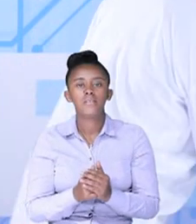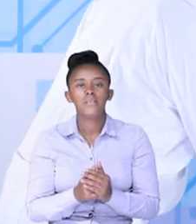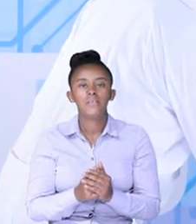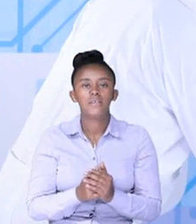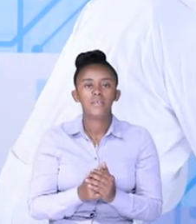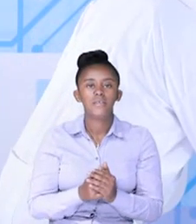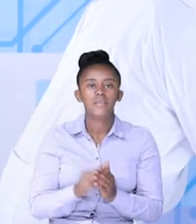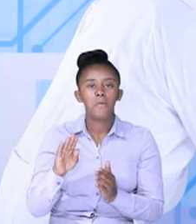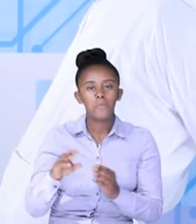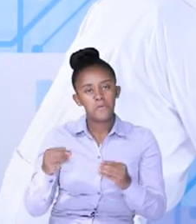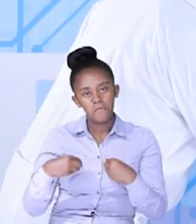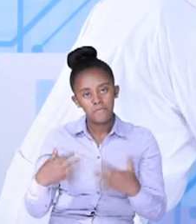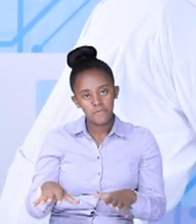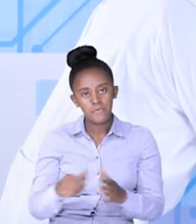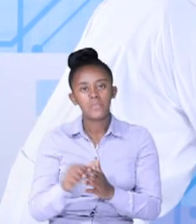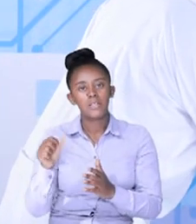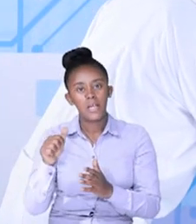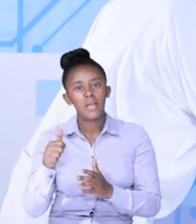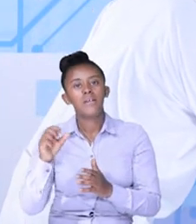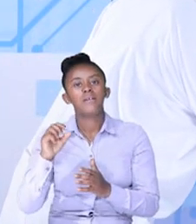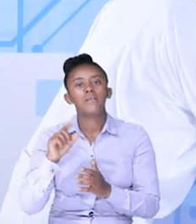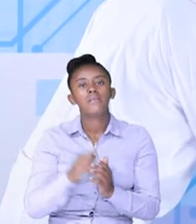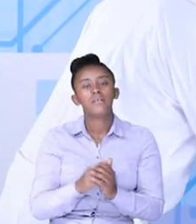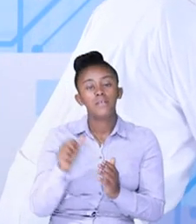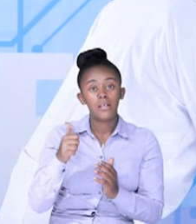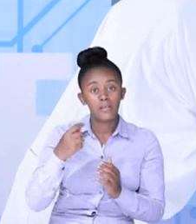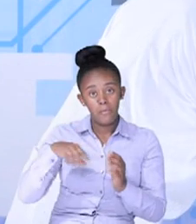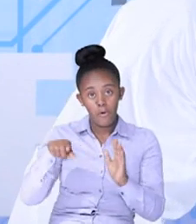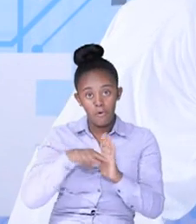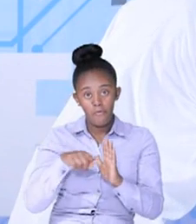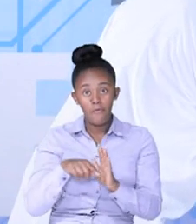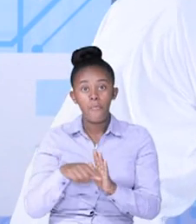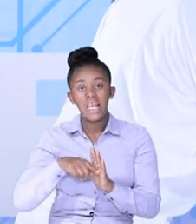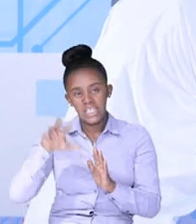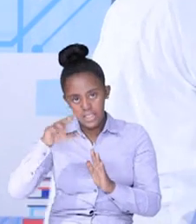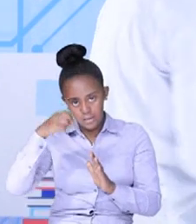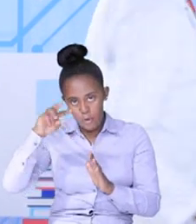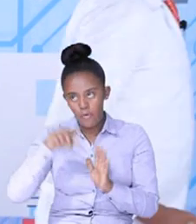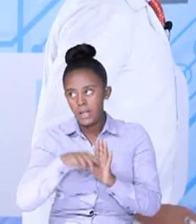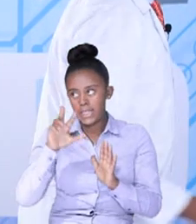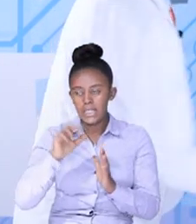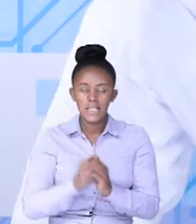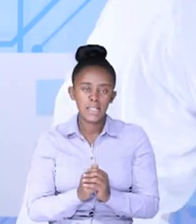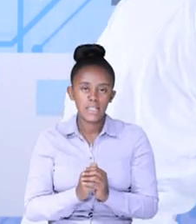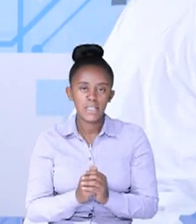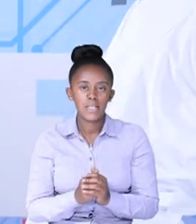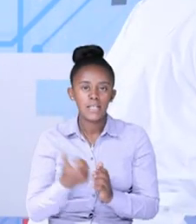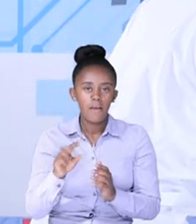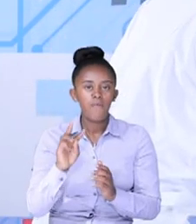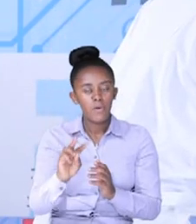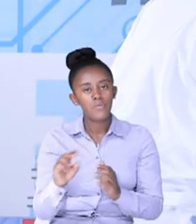is already given to be 10 milli means 10 to the power of minus 3. The velocity V